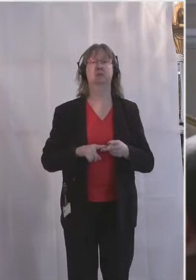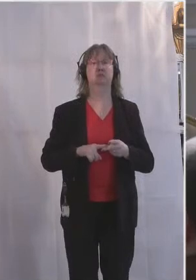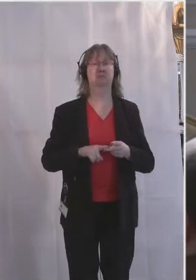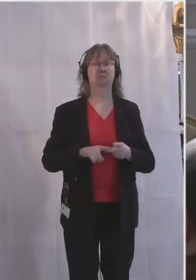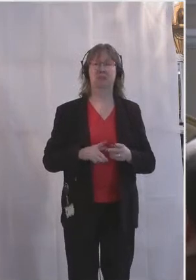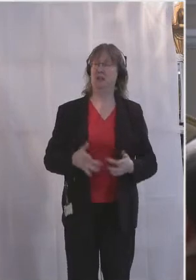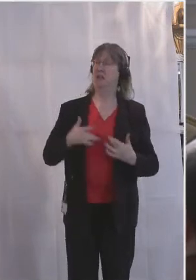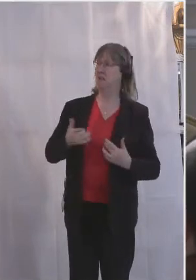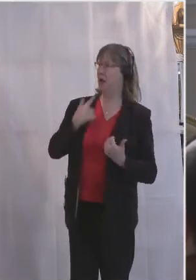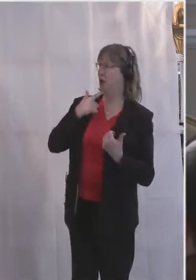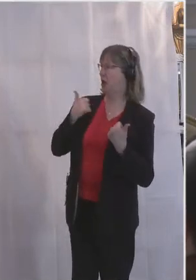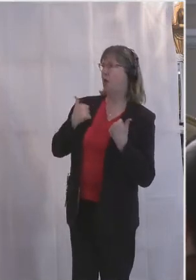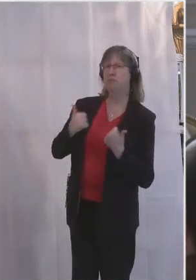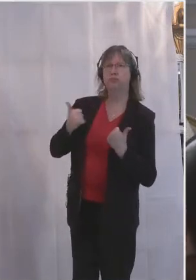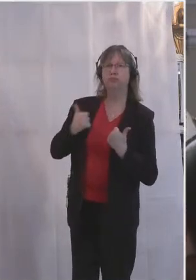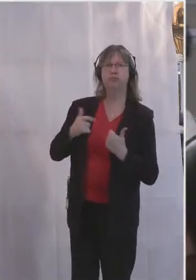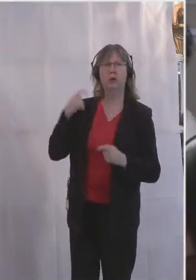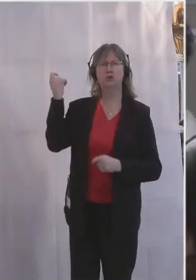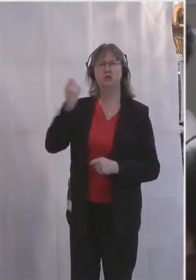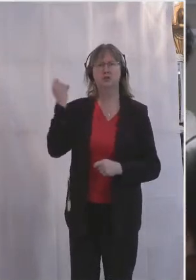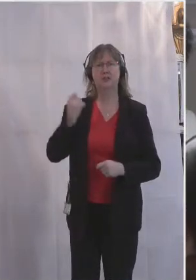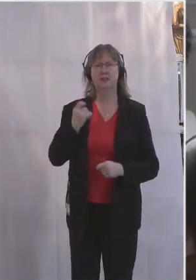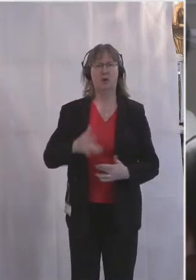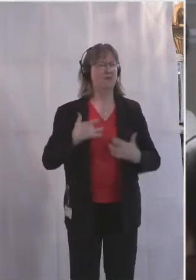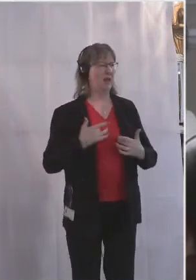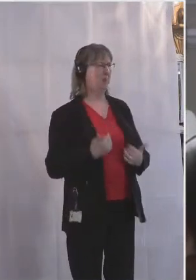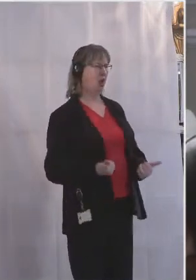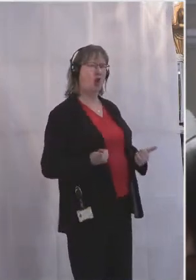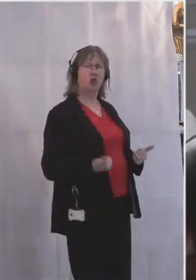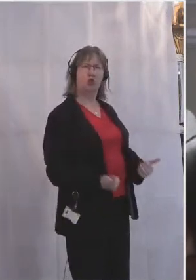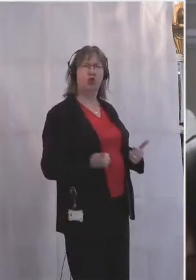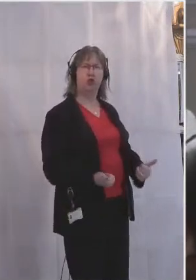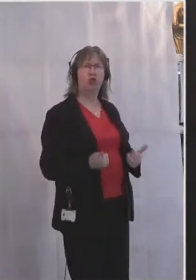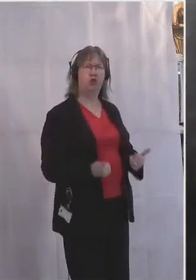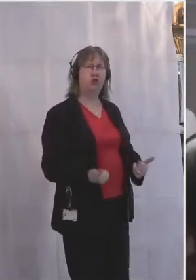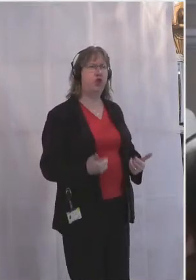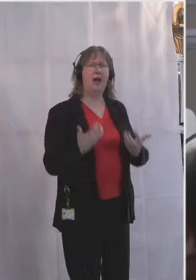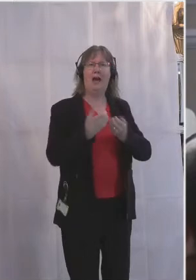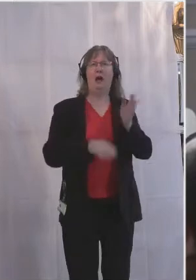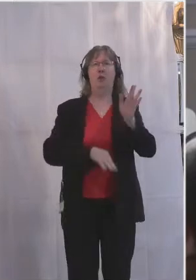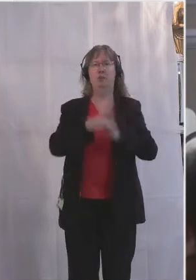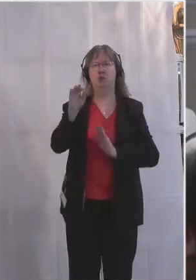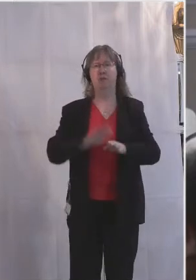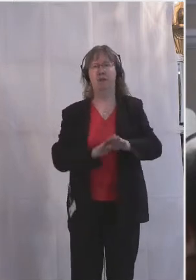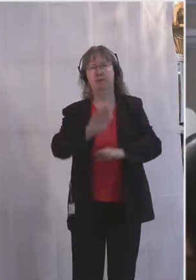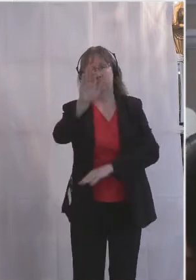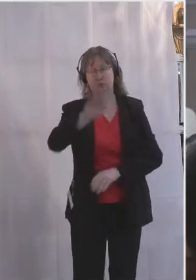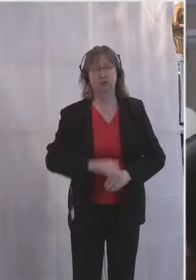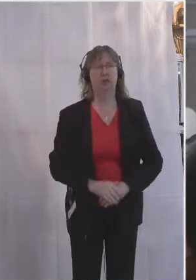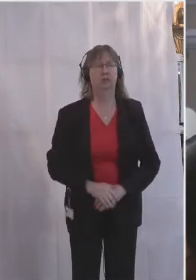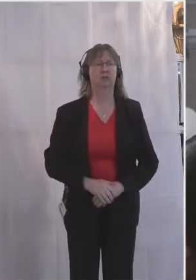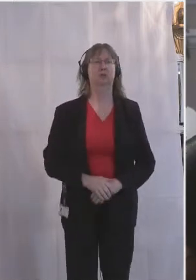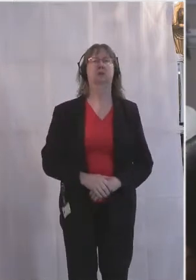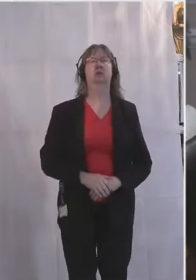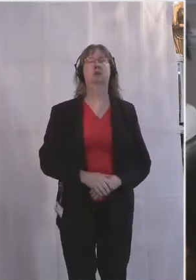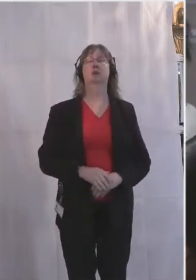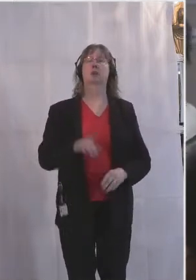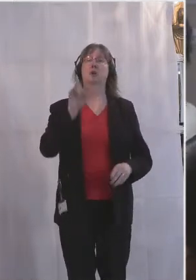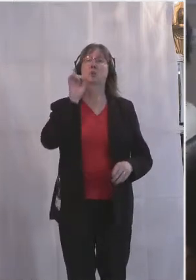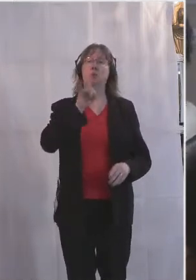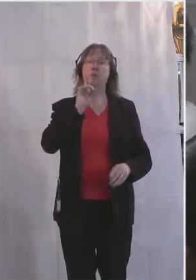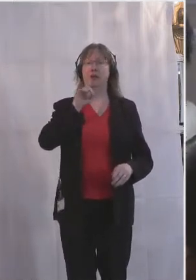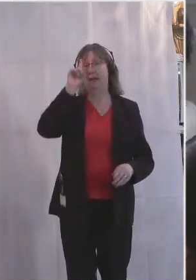working? What's not working so well? Where do we need to make improvements for the future? And we've heard a lot today about women